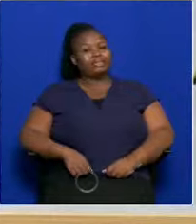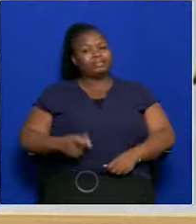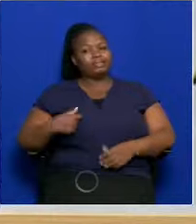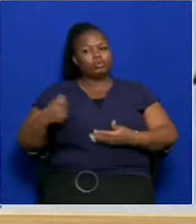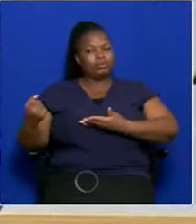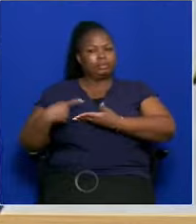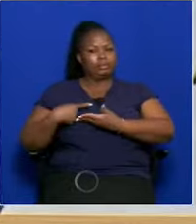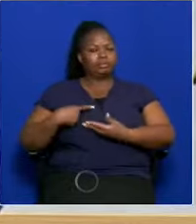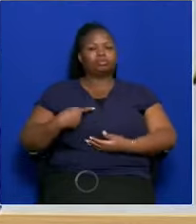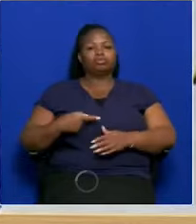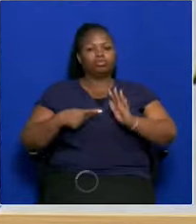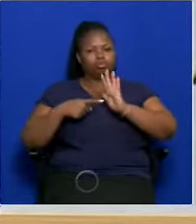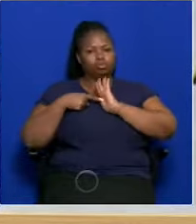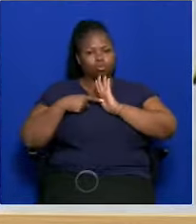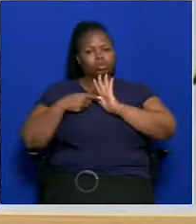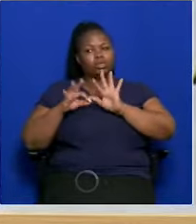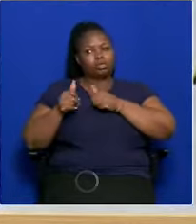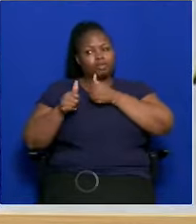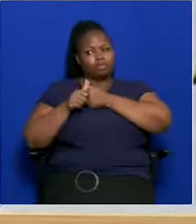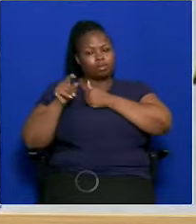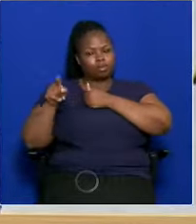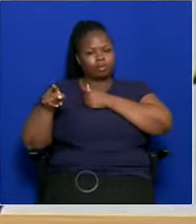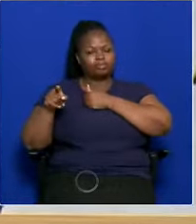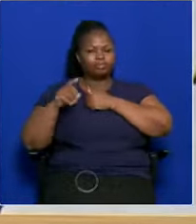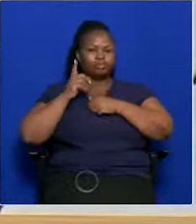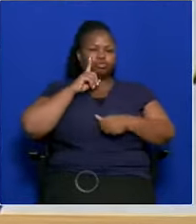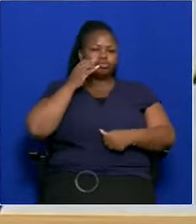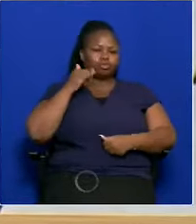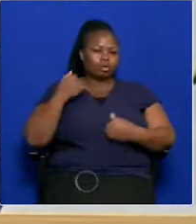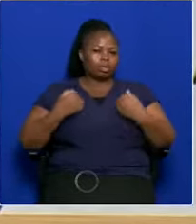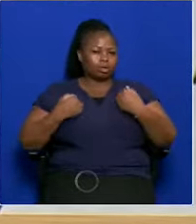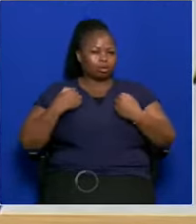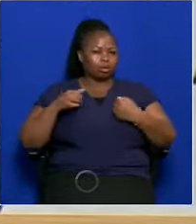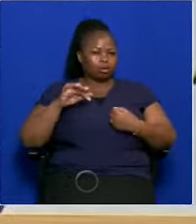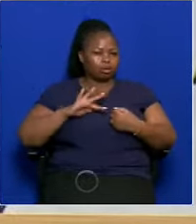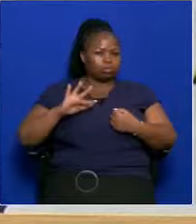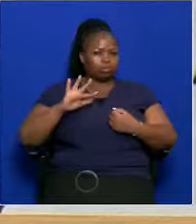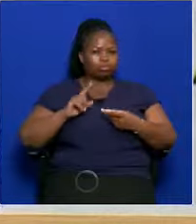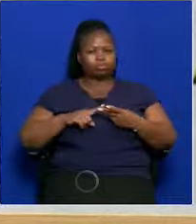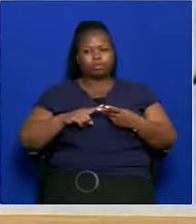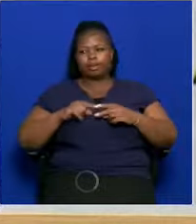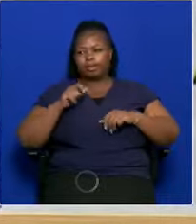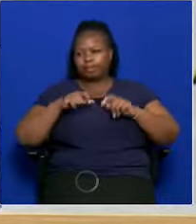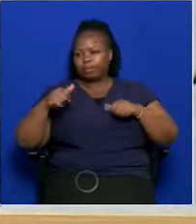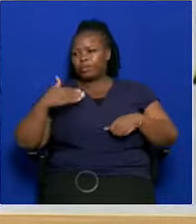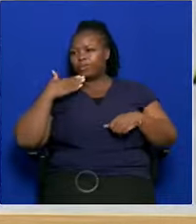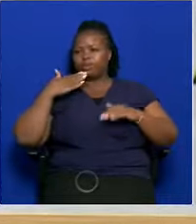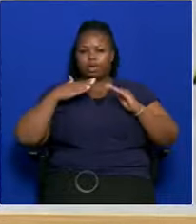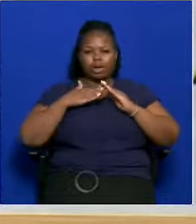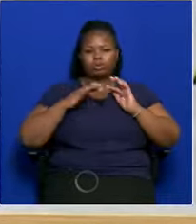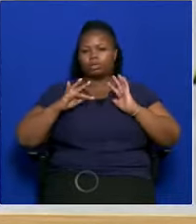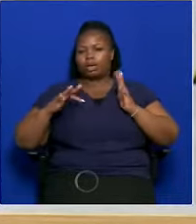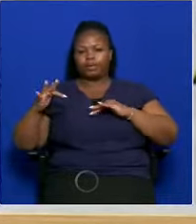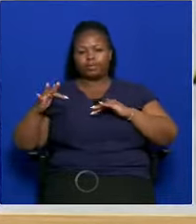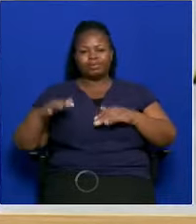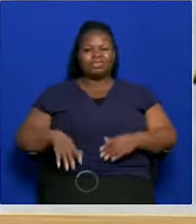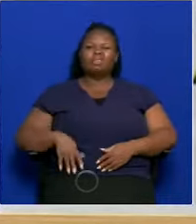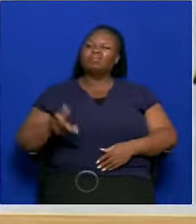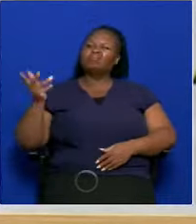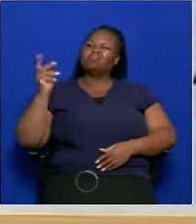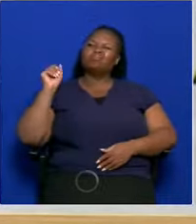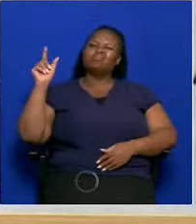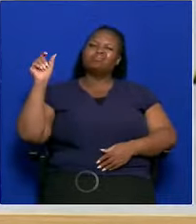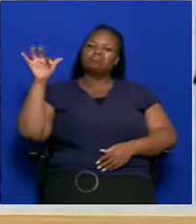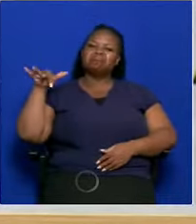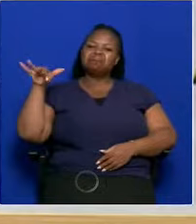they are following. They checked this kind of people. They seems to be somewhere in Benoni or whatever. And